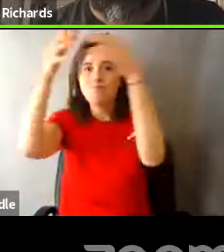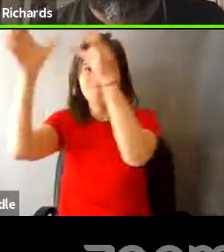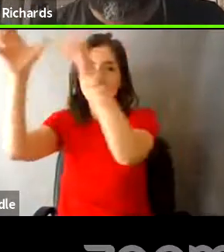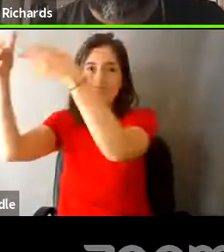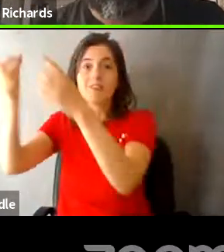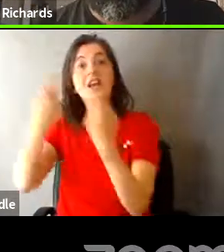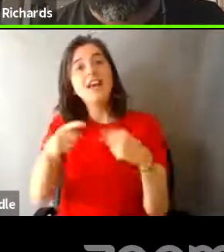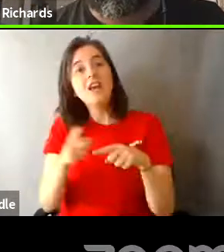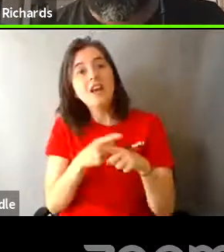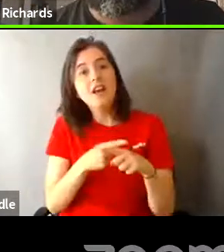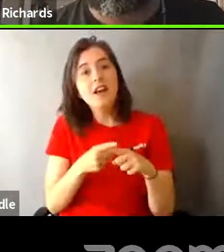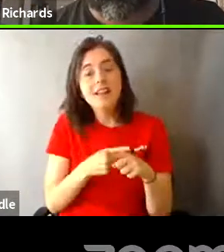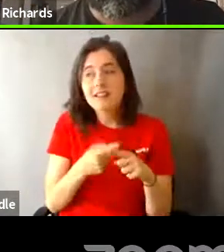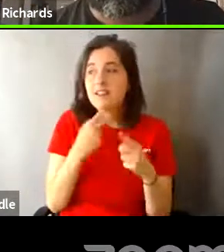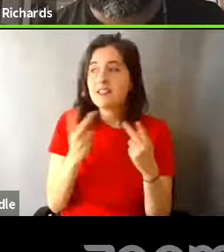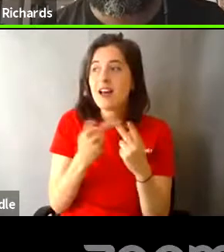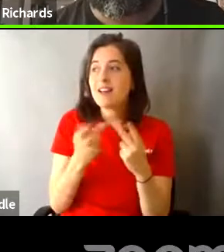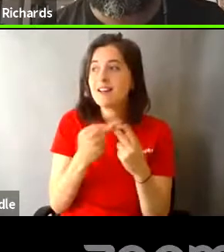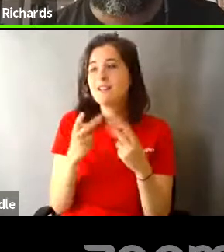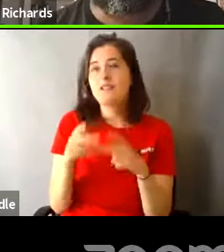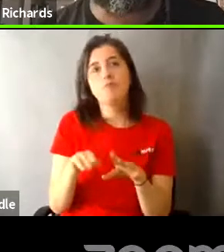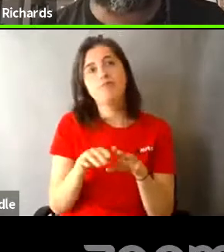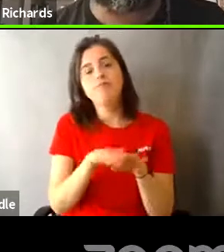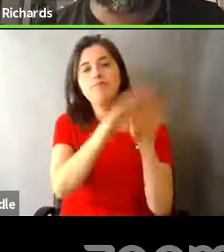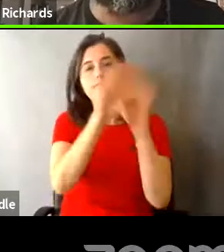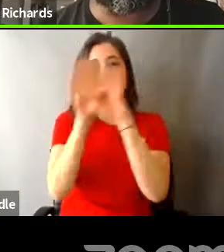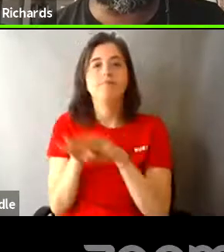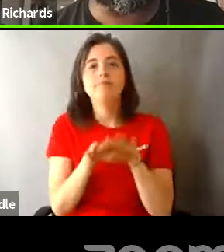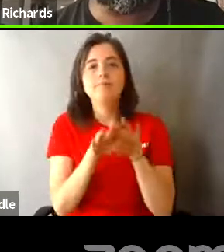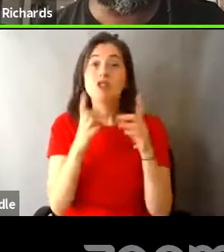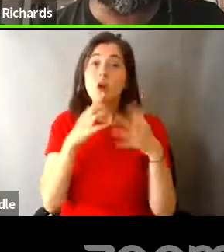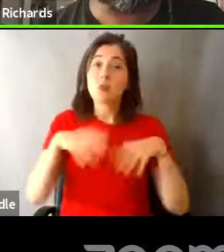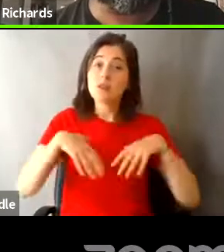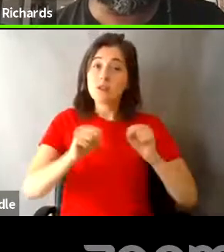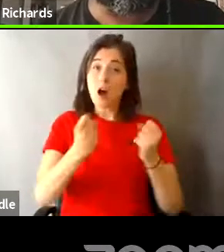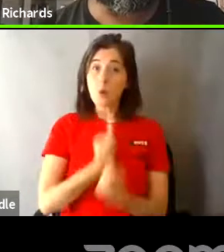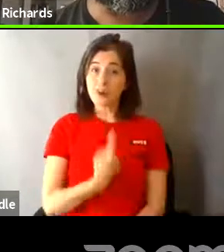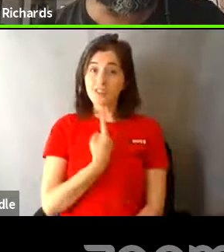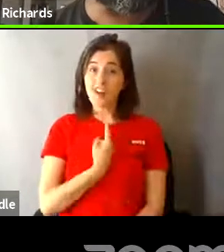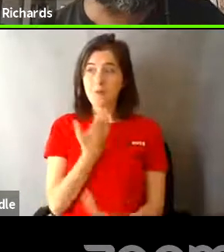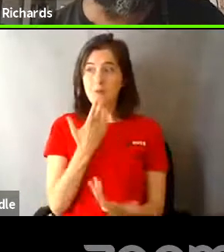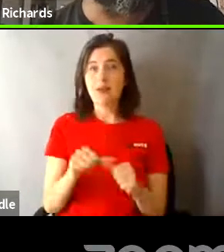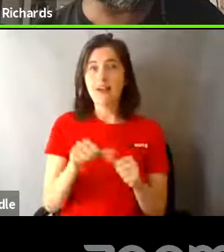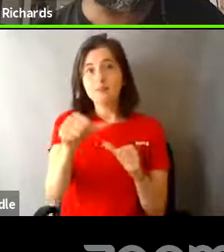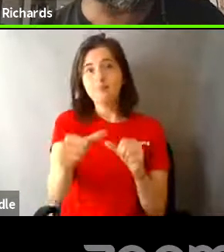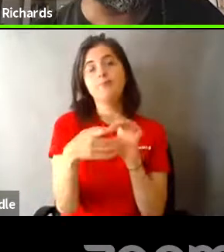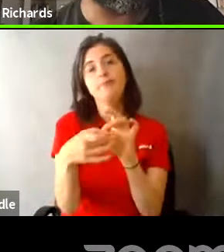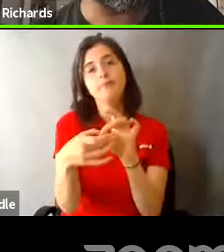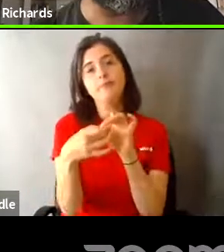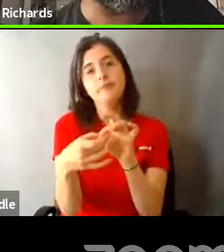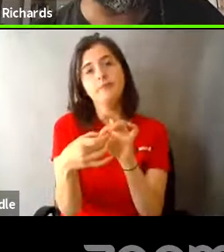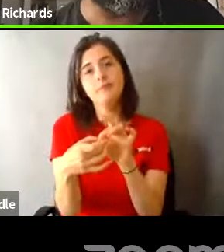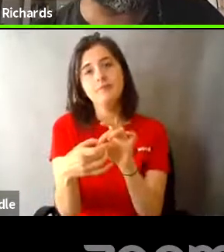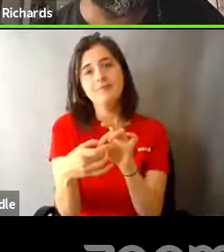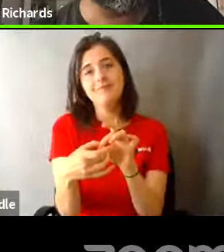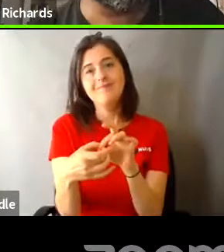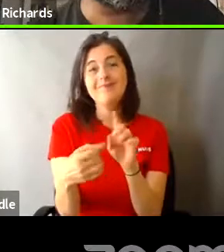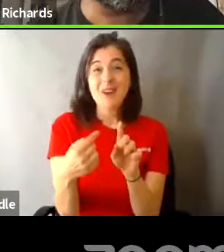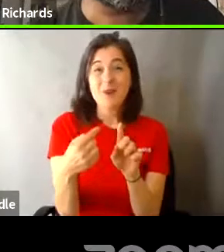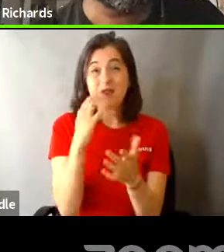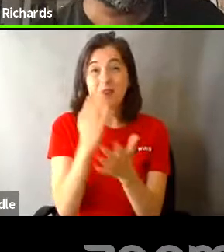we start with us, and then we continue the work together. I guess I said I don't think so is the